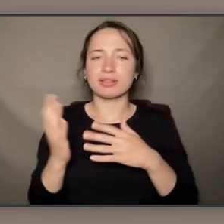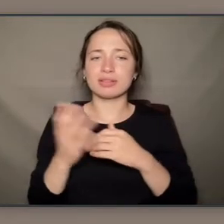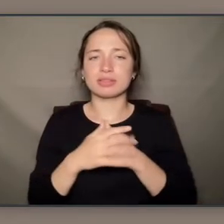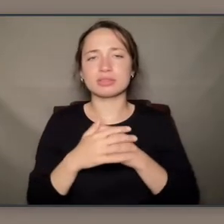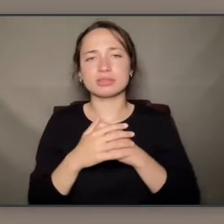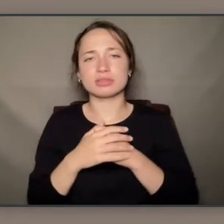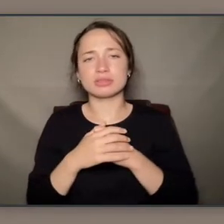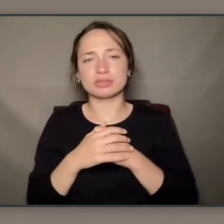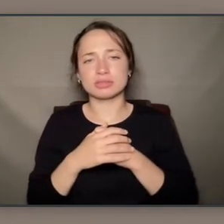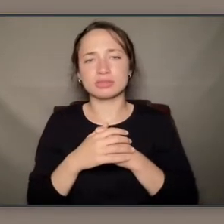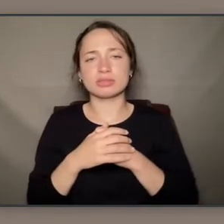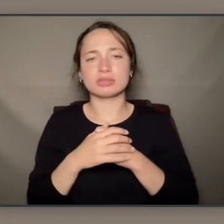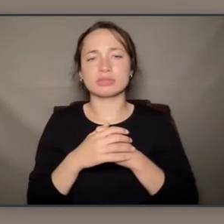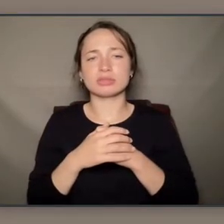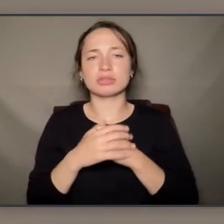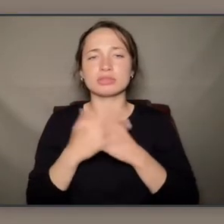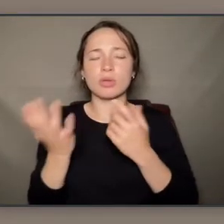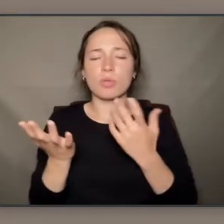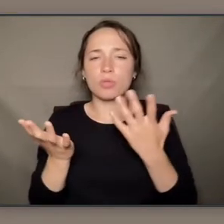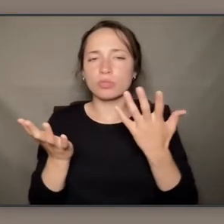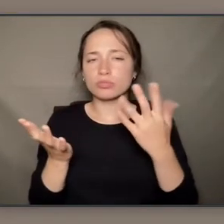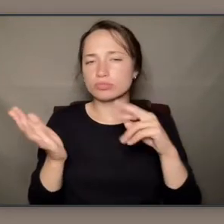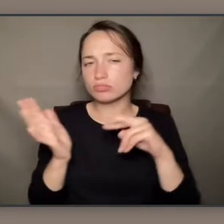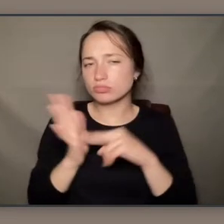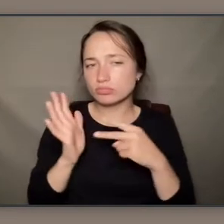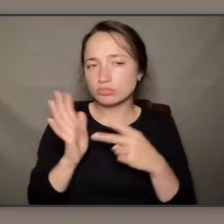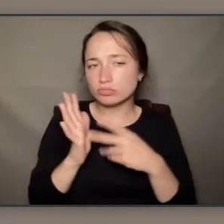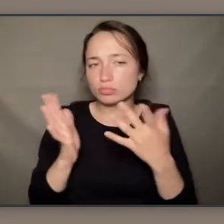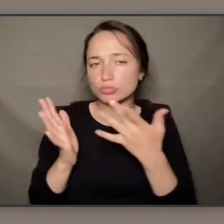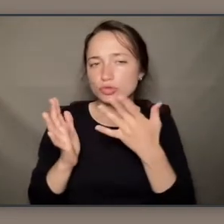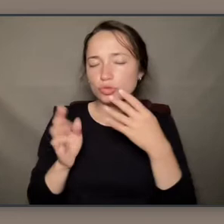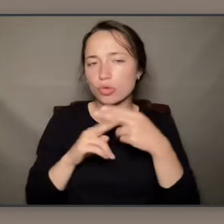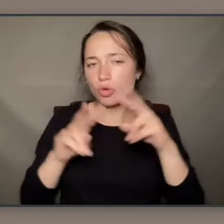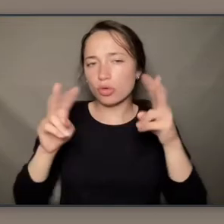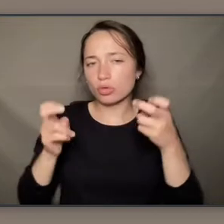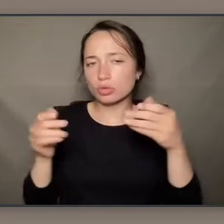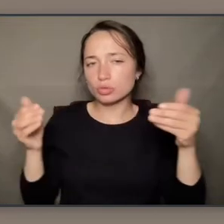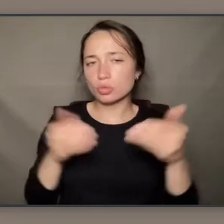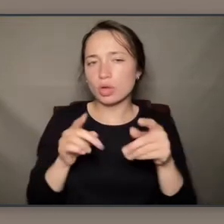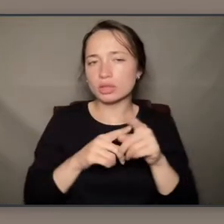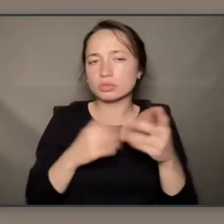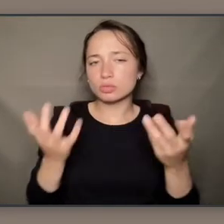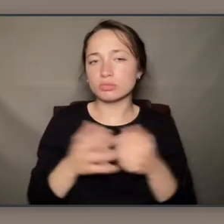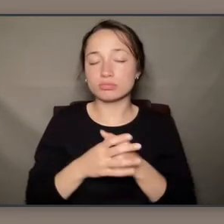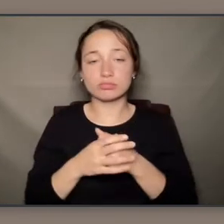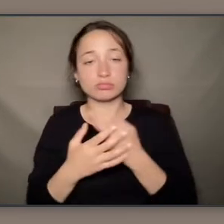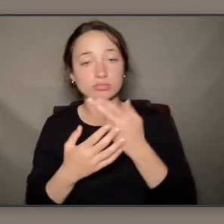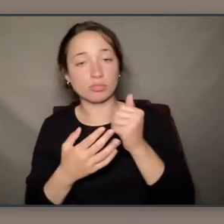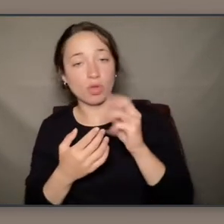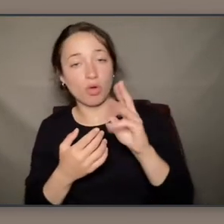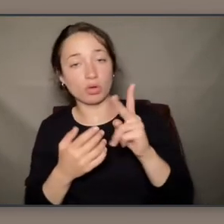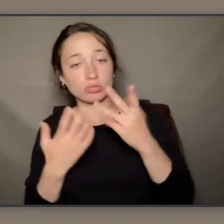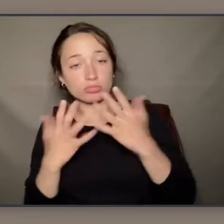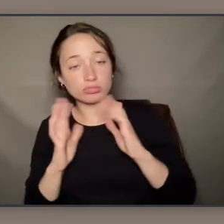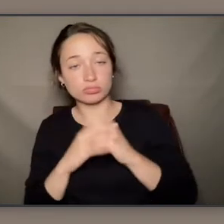than America is. So what would you actually like to be called and introduced as? Hawk.